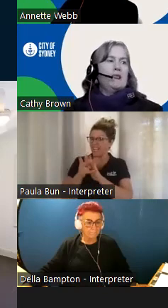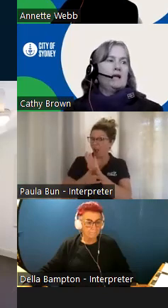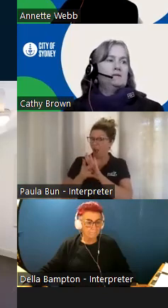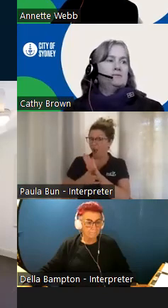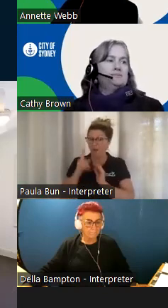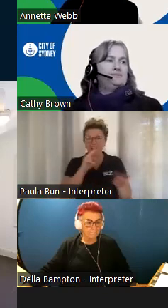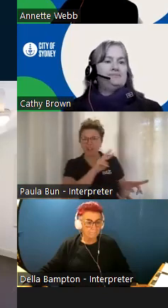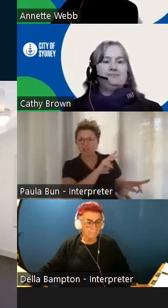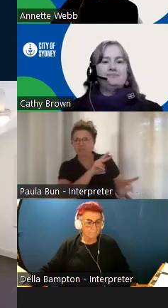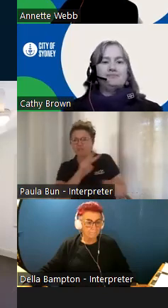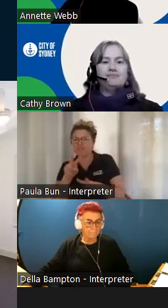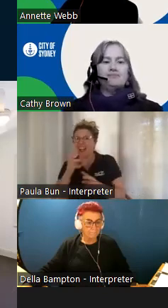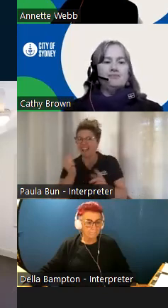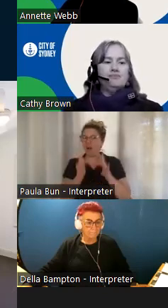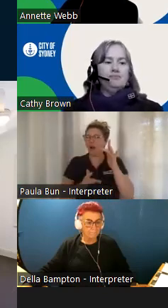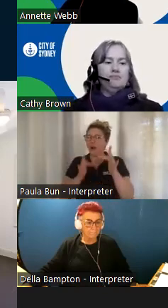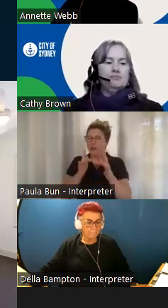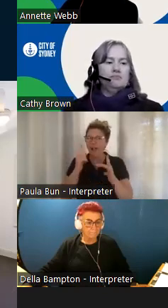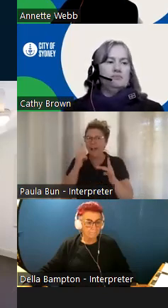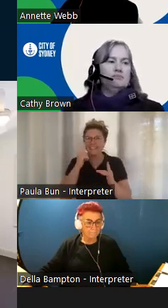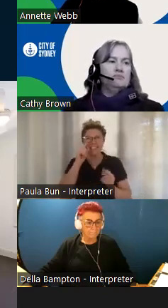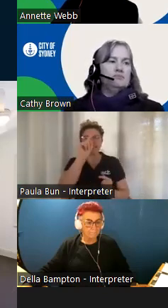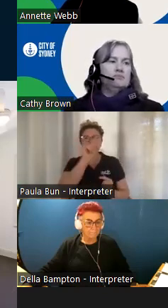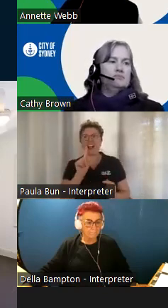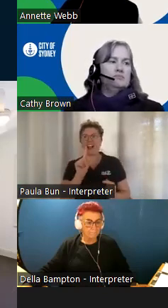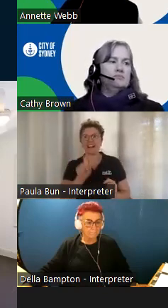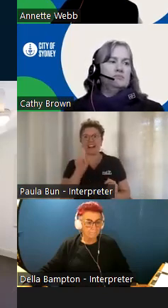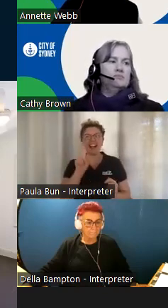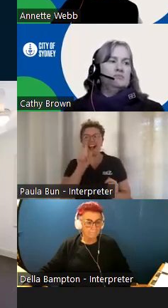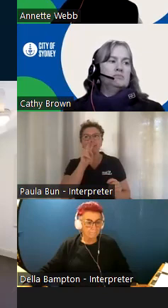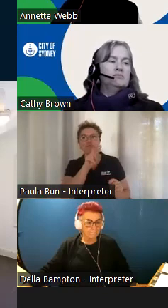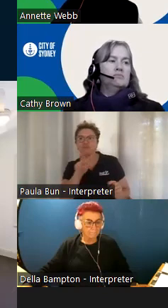already had a look at that through the links on the application documents. And we've also got